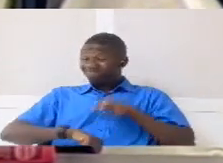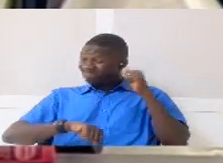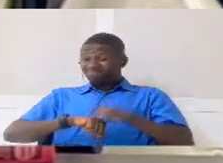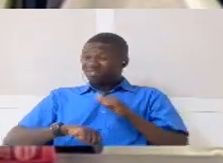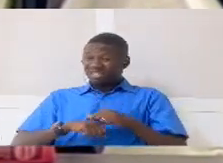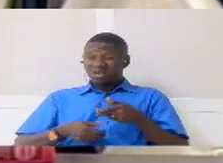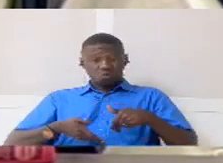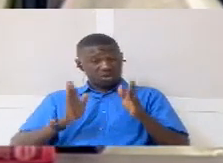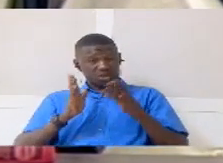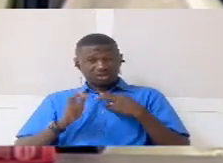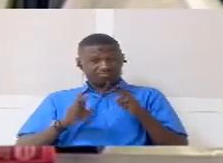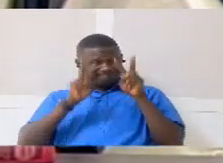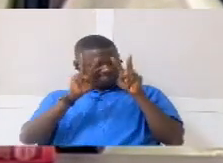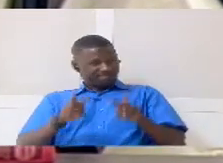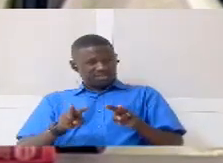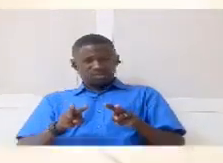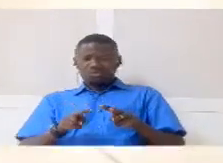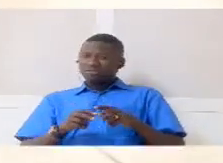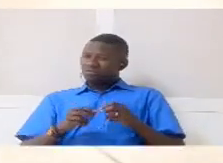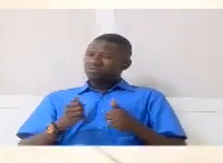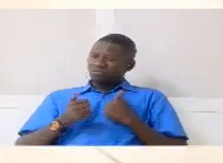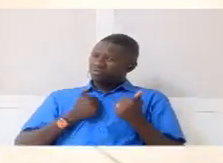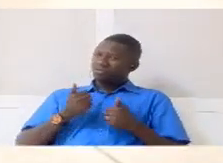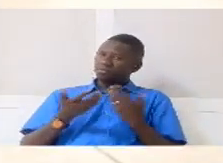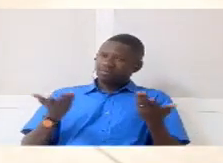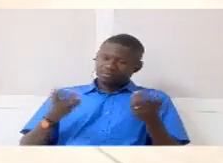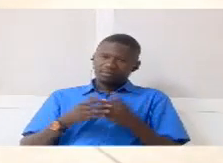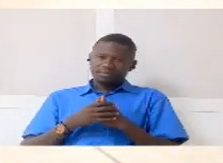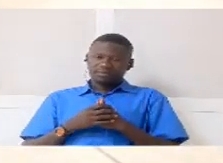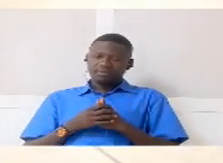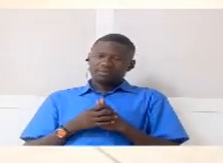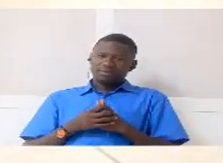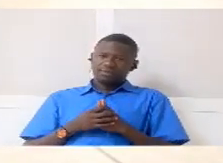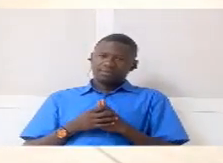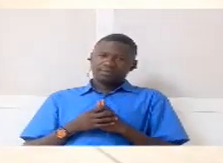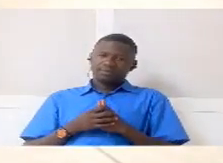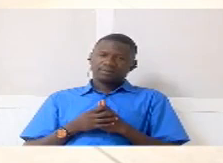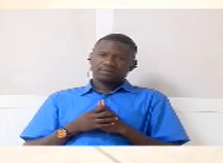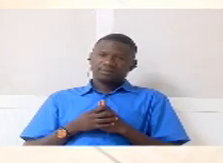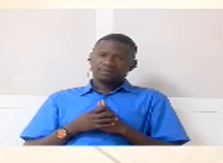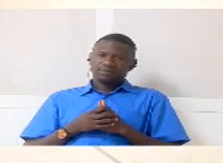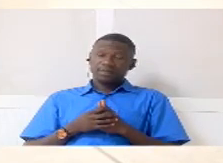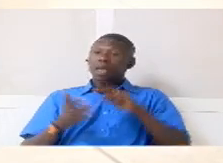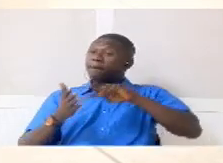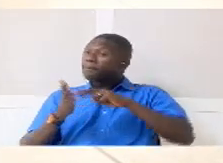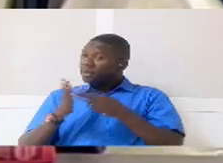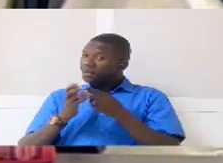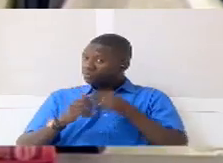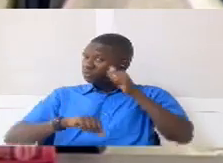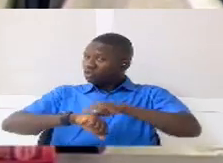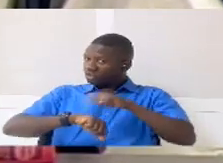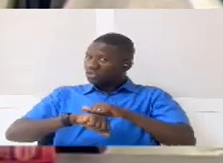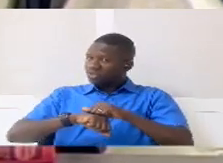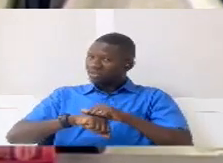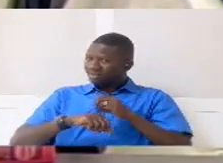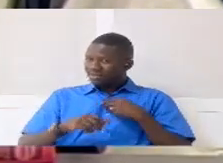was not himself when he was brought back. Are you saying he was tortured and returned to the prison weak and unable to